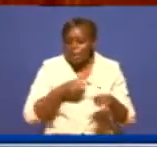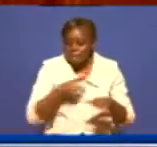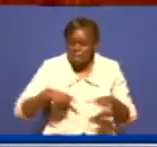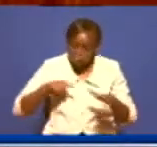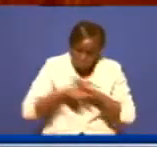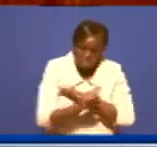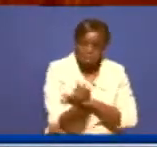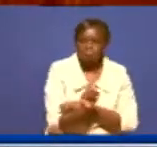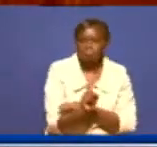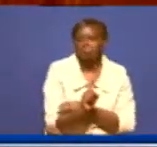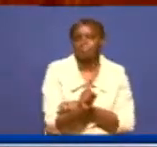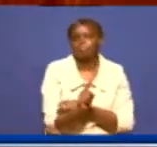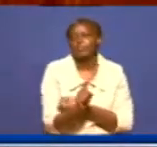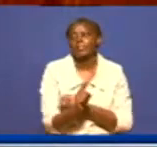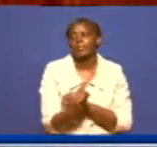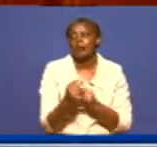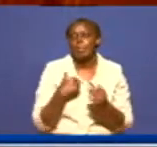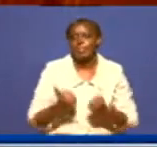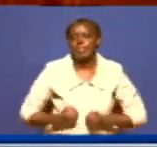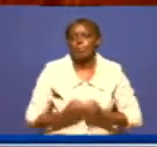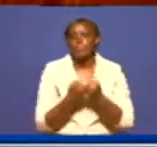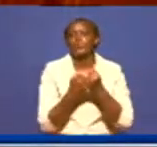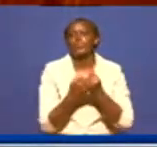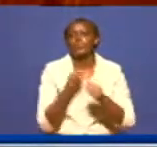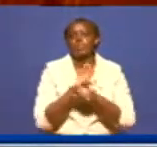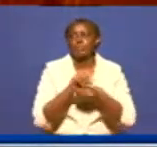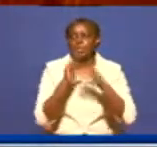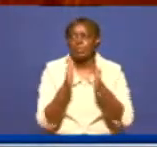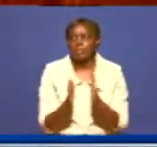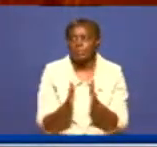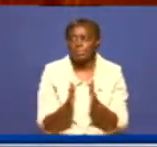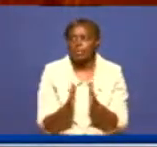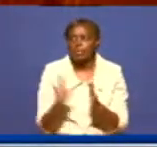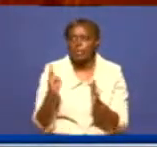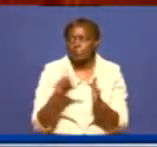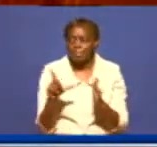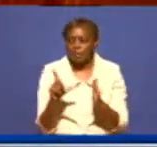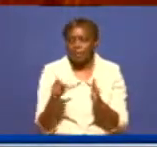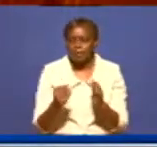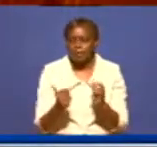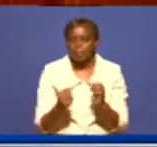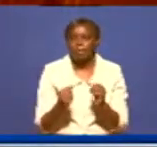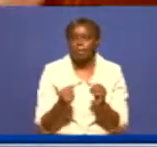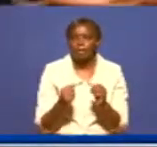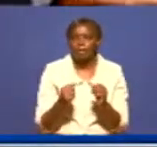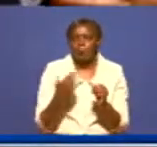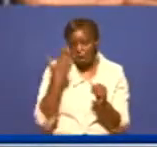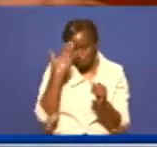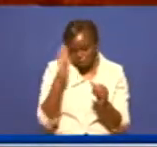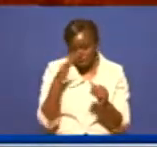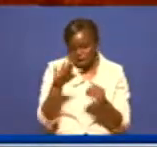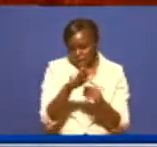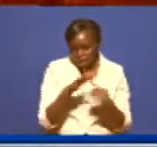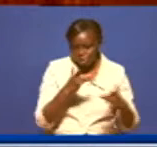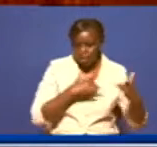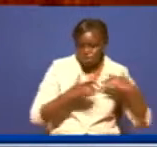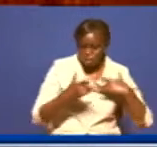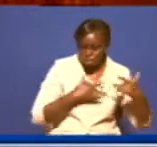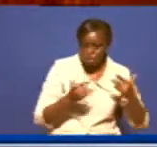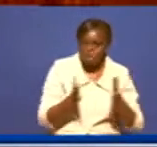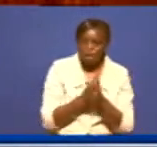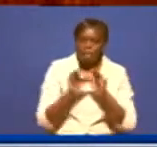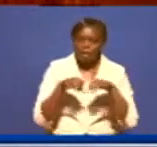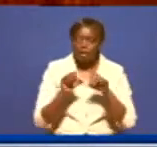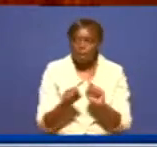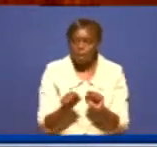fully support, and I hope that the majority leader who moved this bill has taken note of the areas of concerns, and they can be able